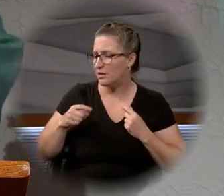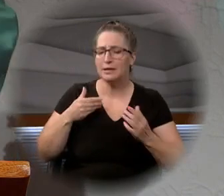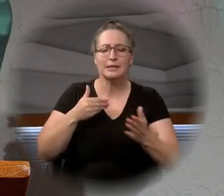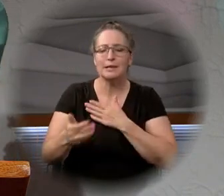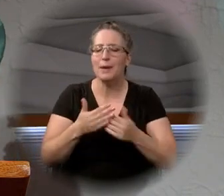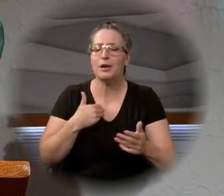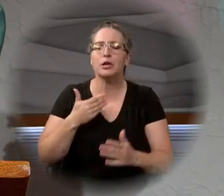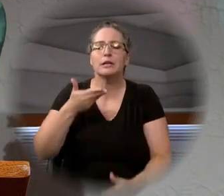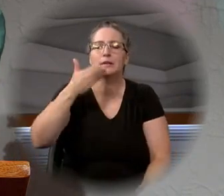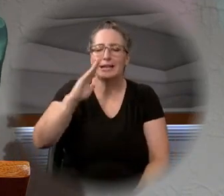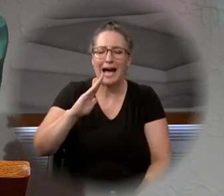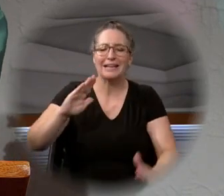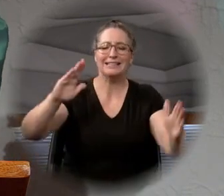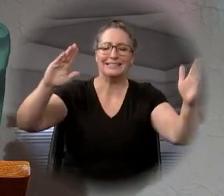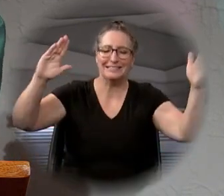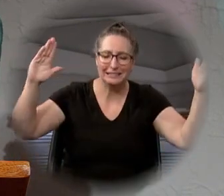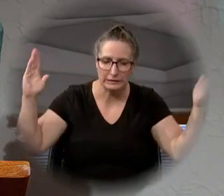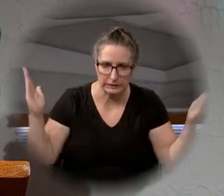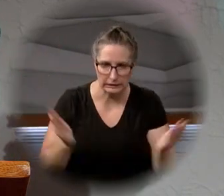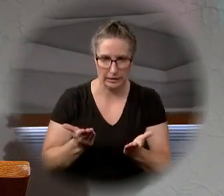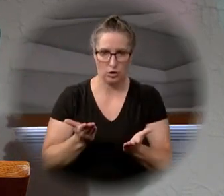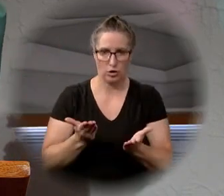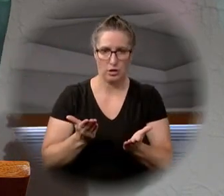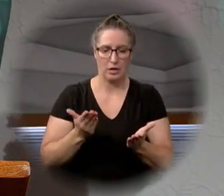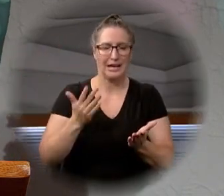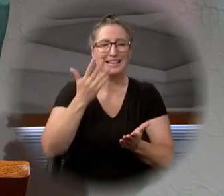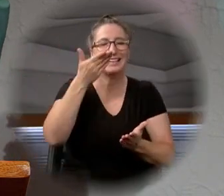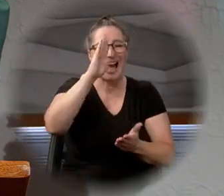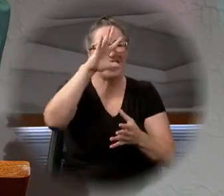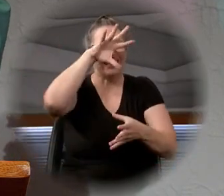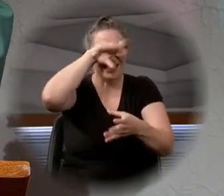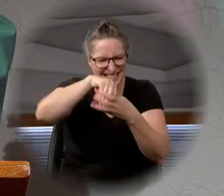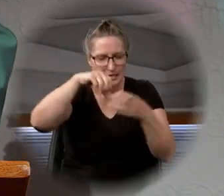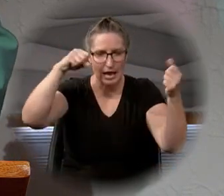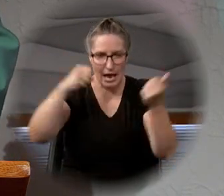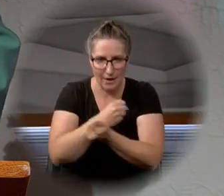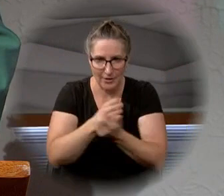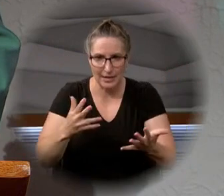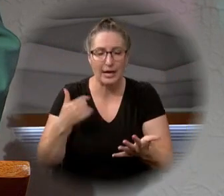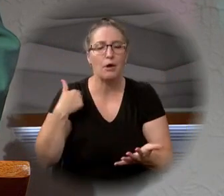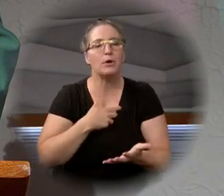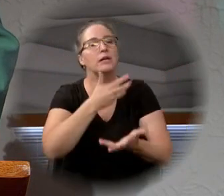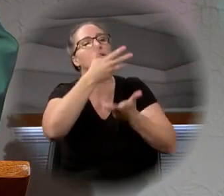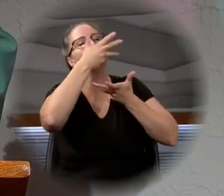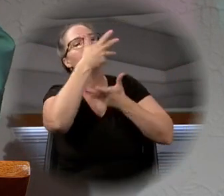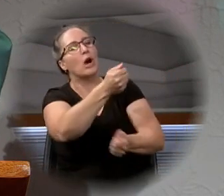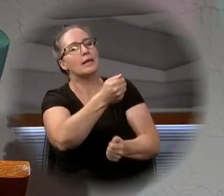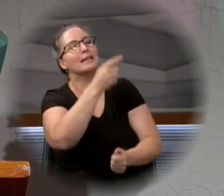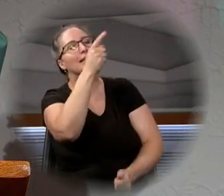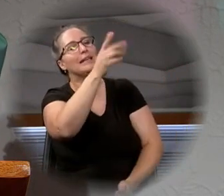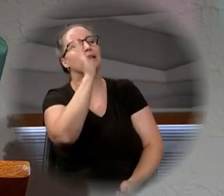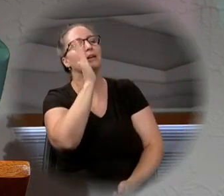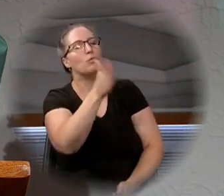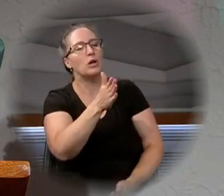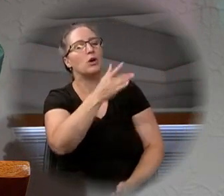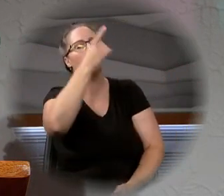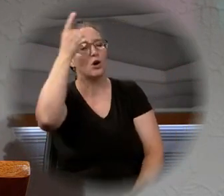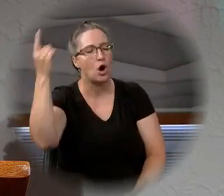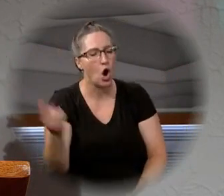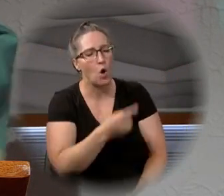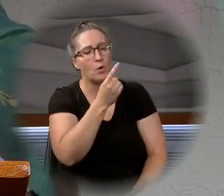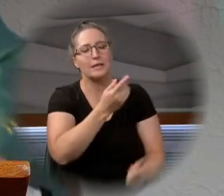is, God is in all things. And we trust that God will